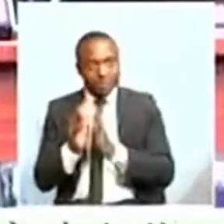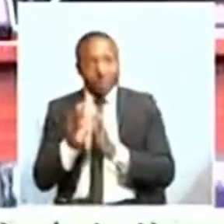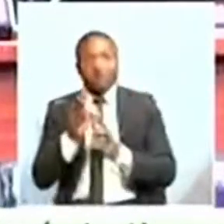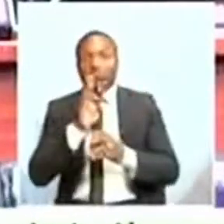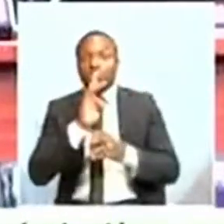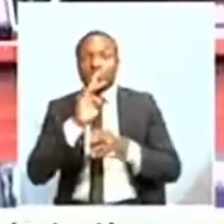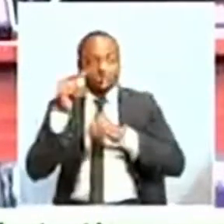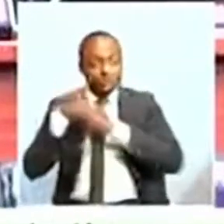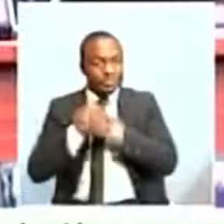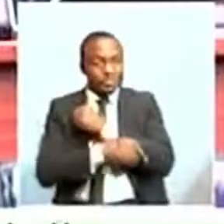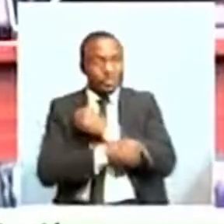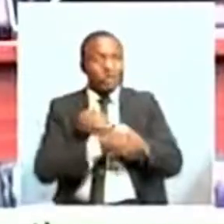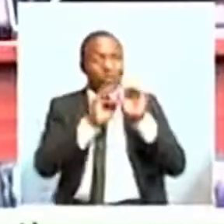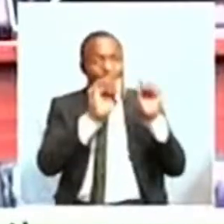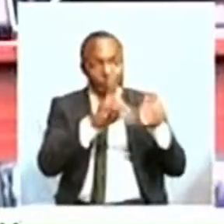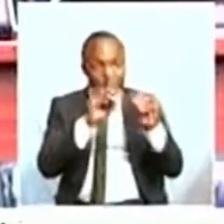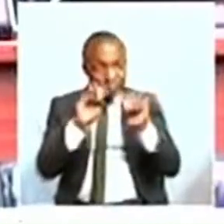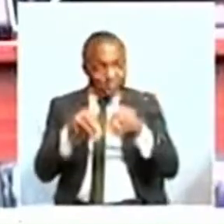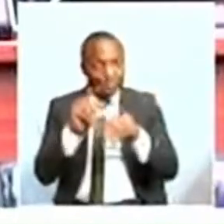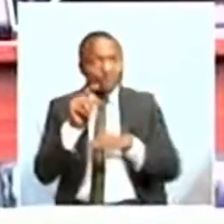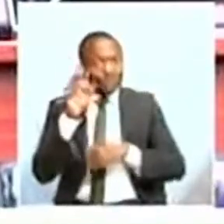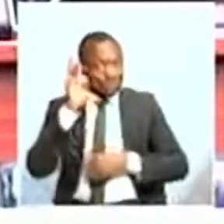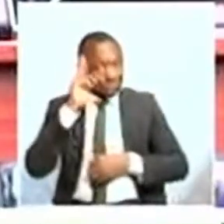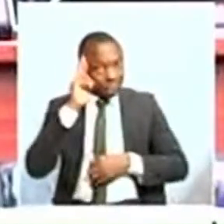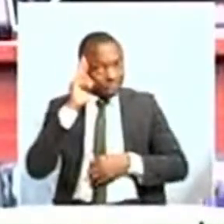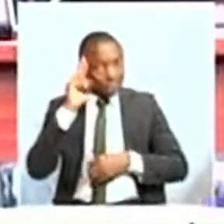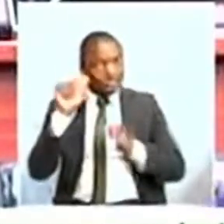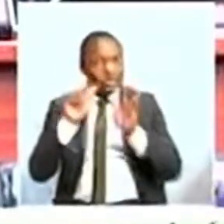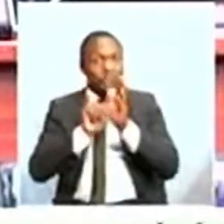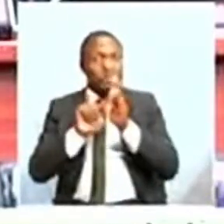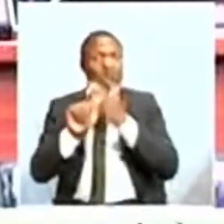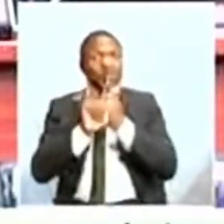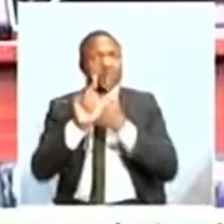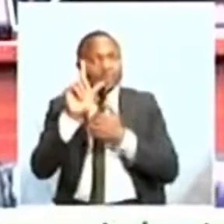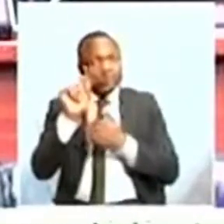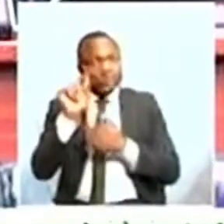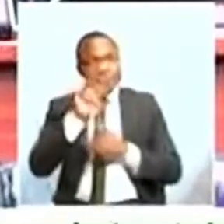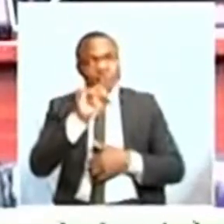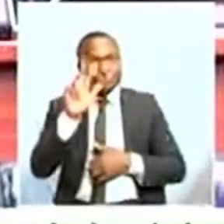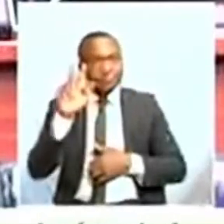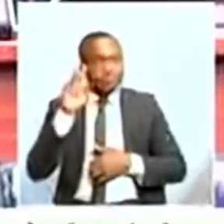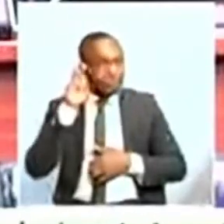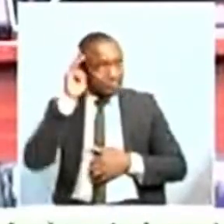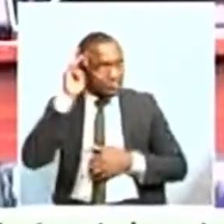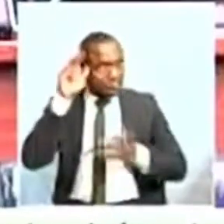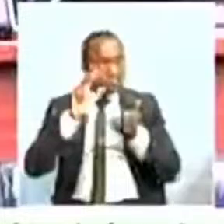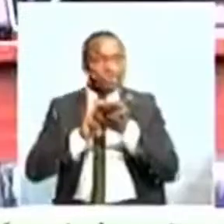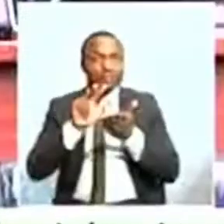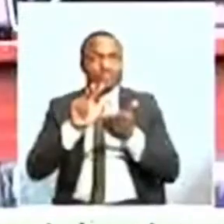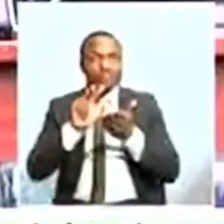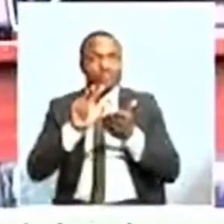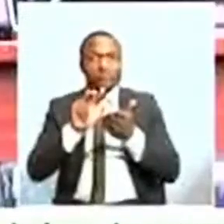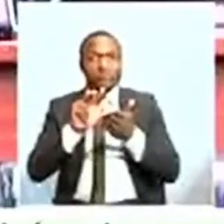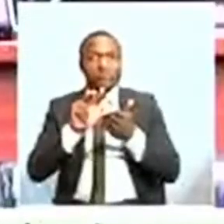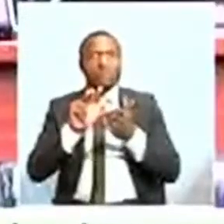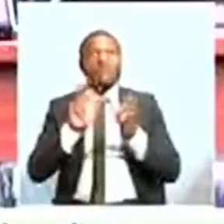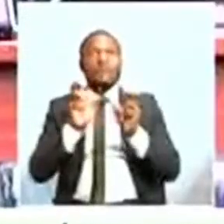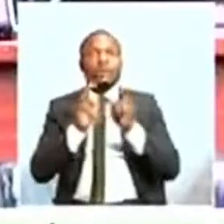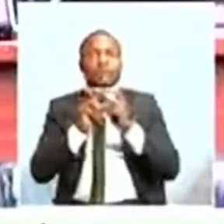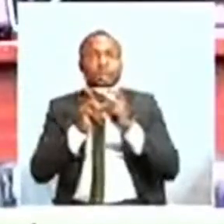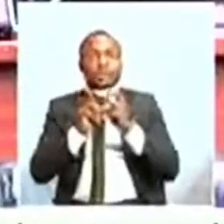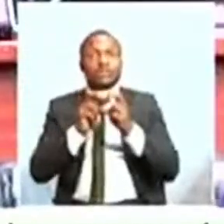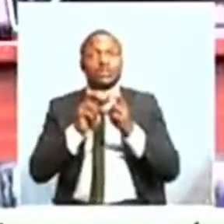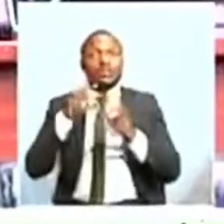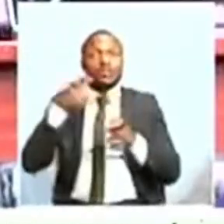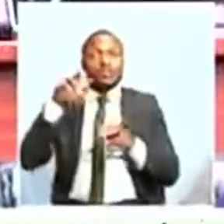and installation. As you will recall, in August 2023, the ministry signed a contract with